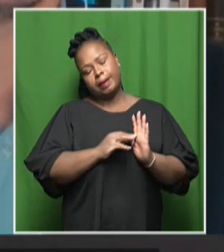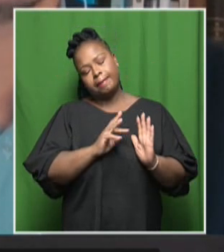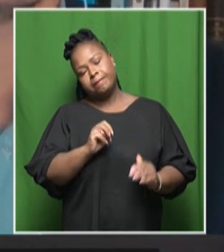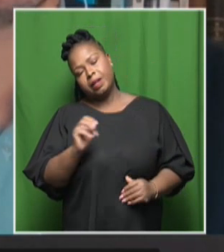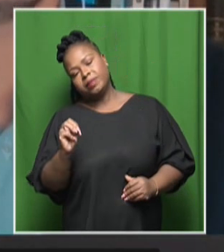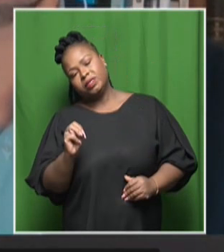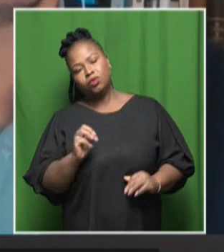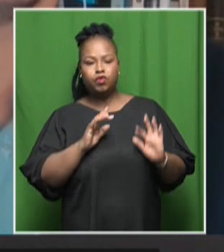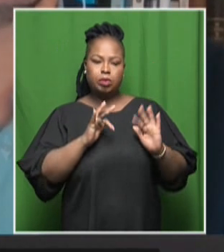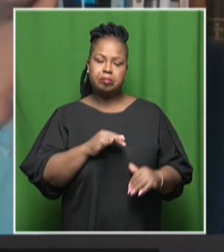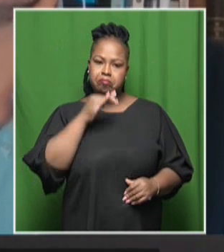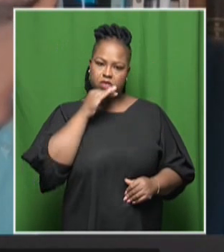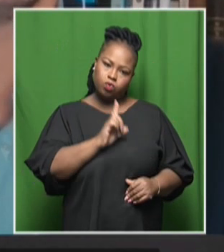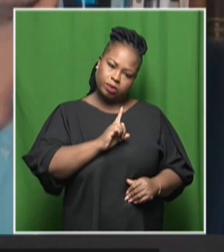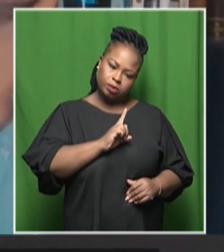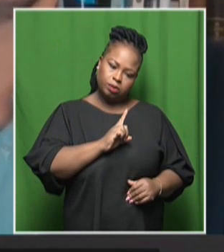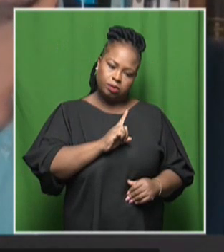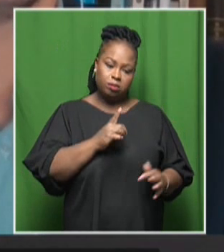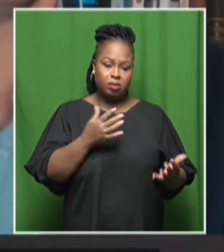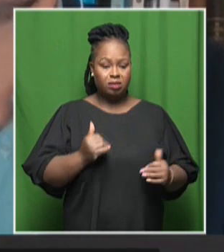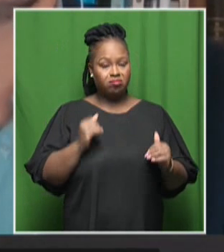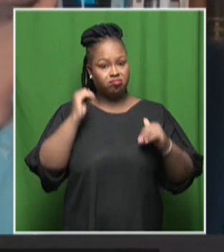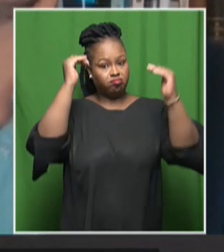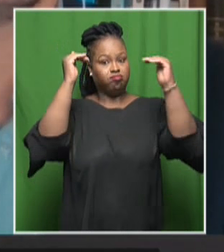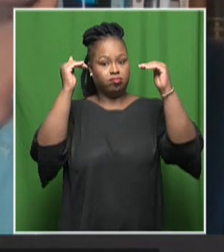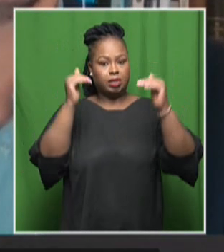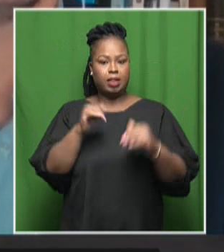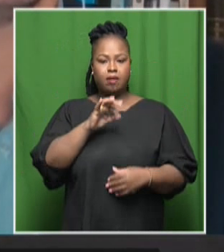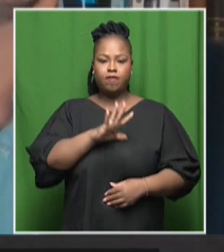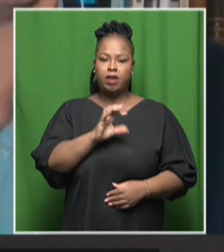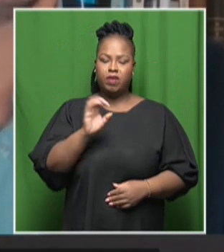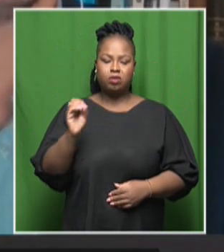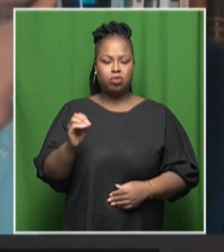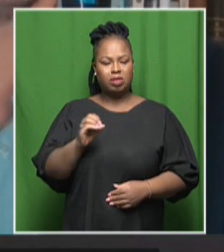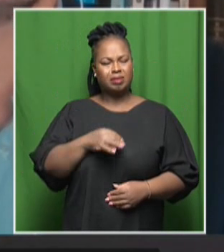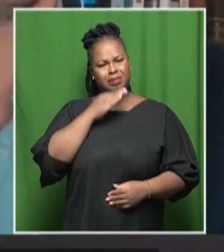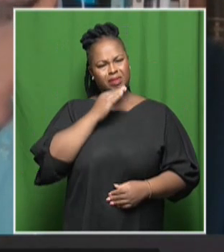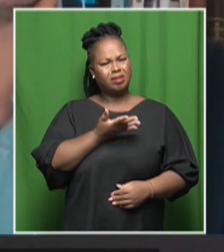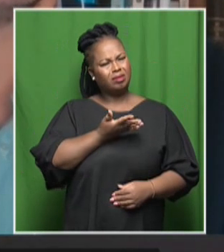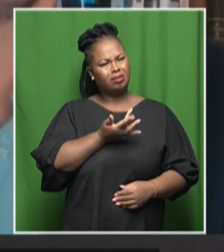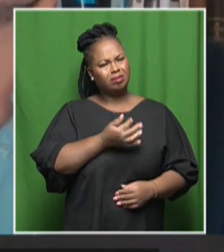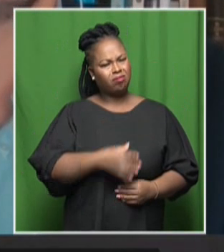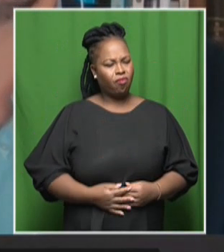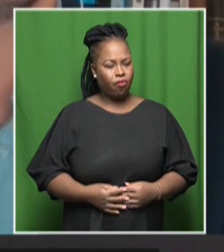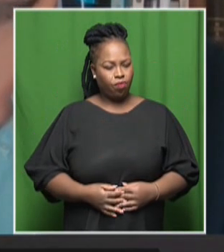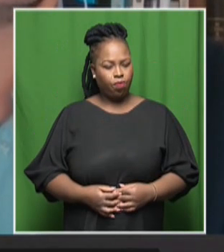of rain, what does that mean? And if it goes to an extreme of 500, what are we looking at?